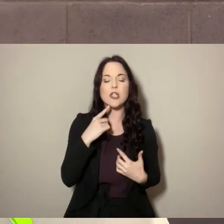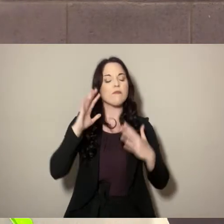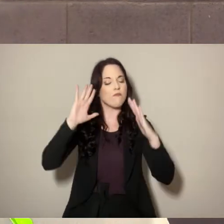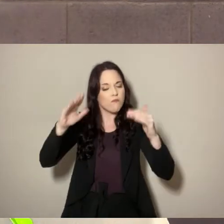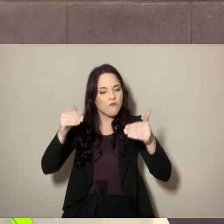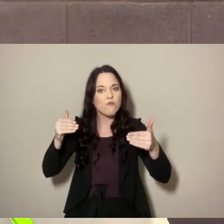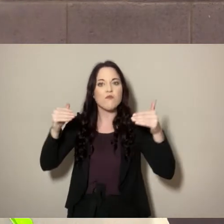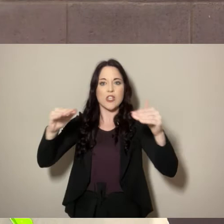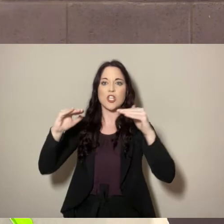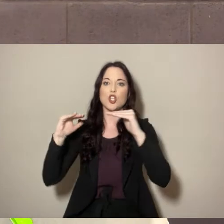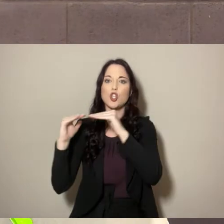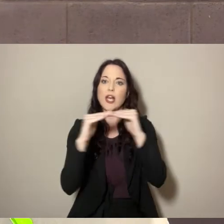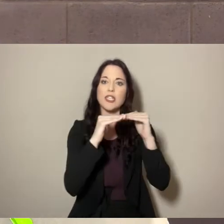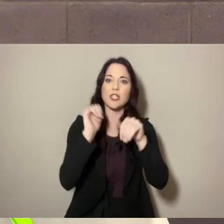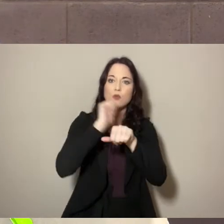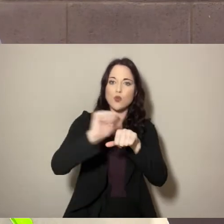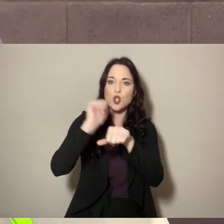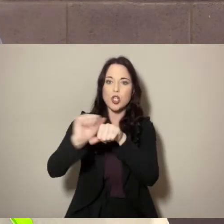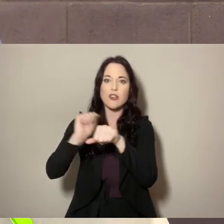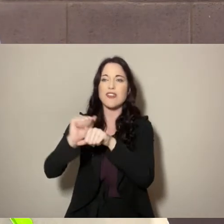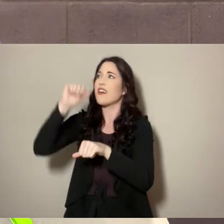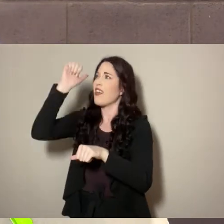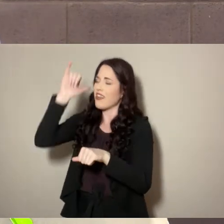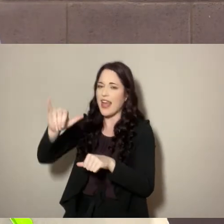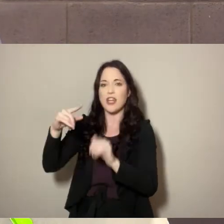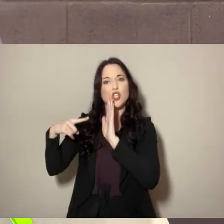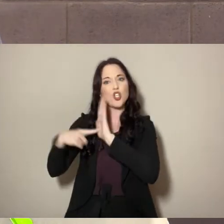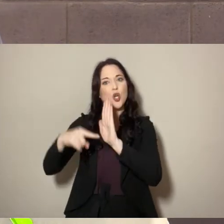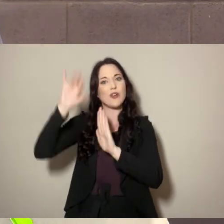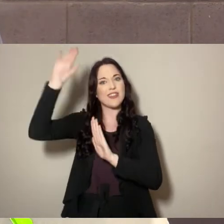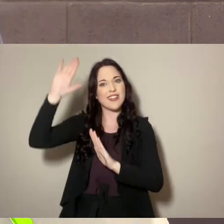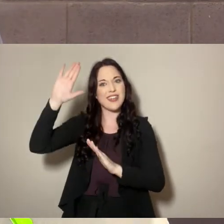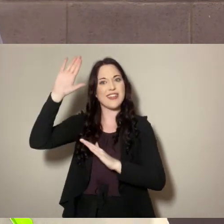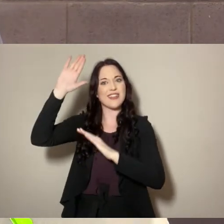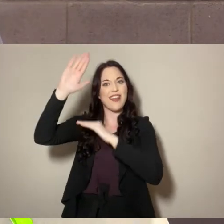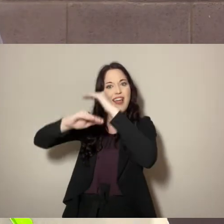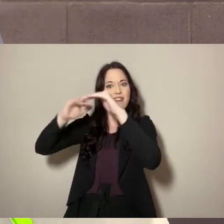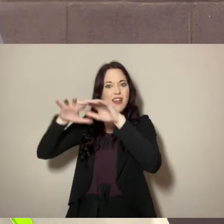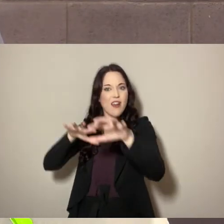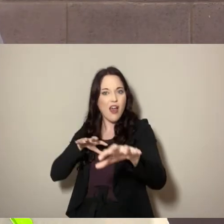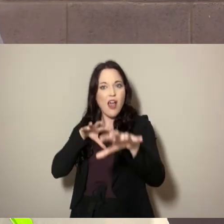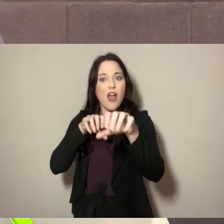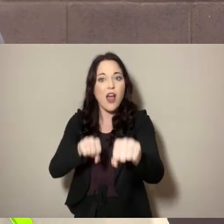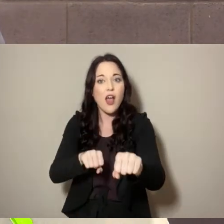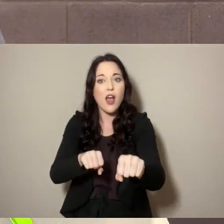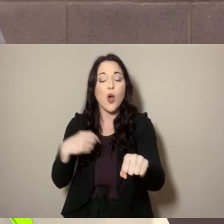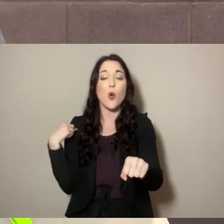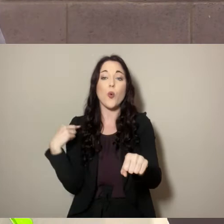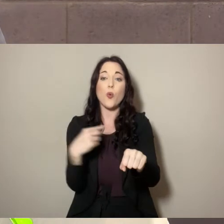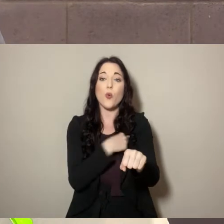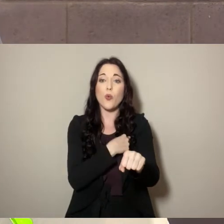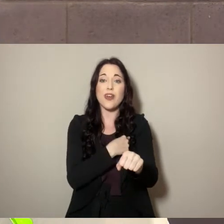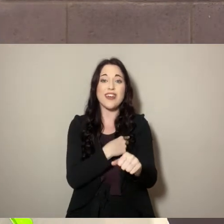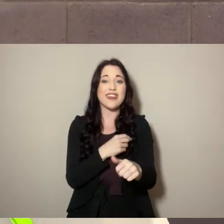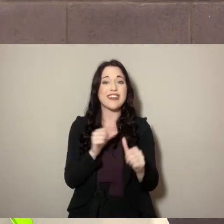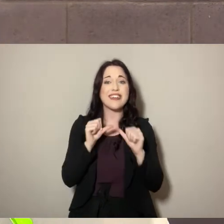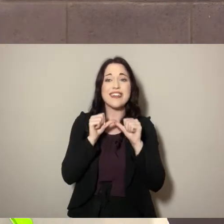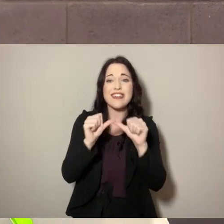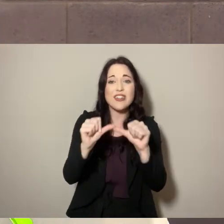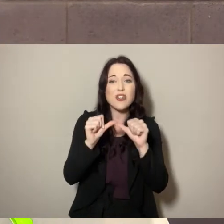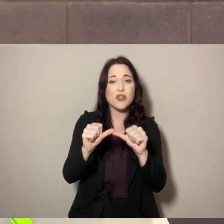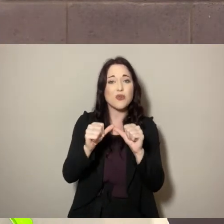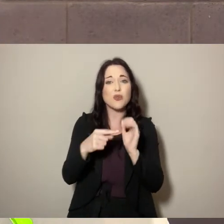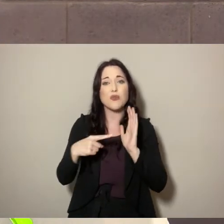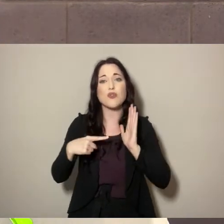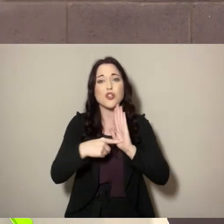to earth when we love our neighbors with generosity and also our enemies. Heaven comes to